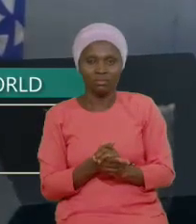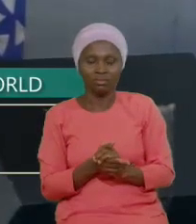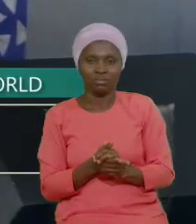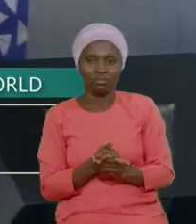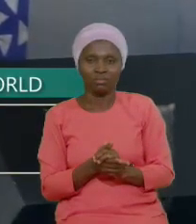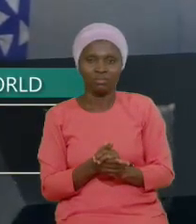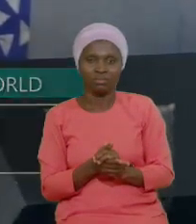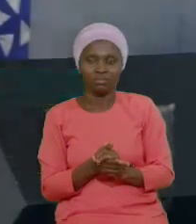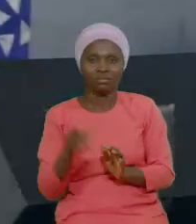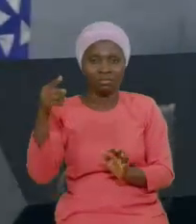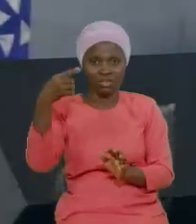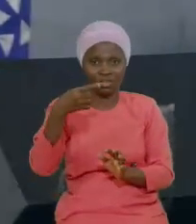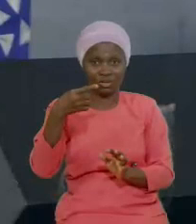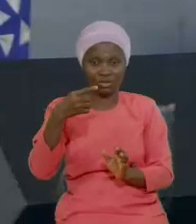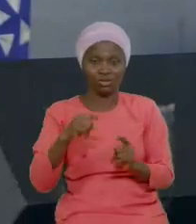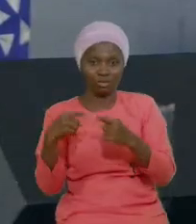G, go.